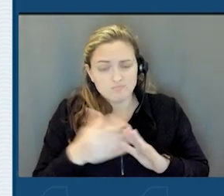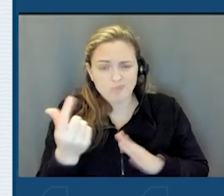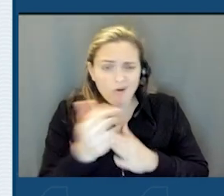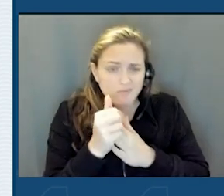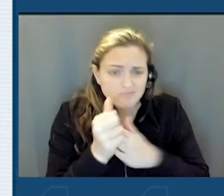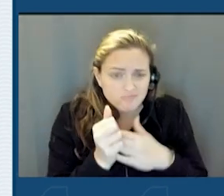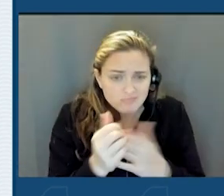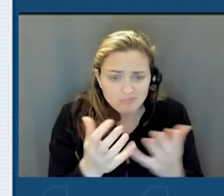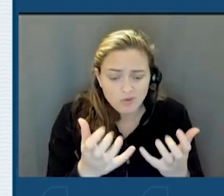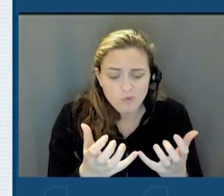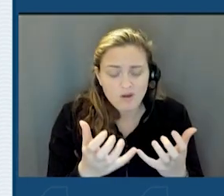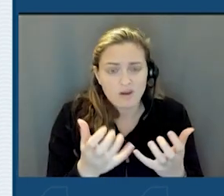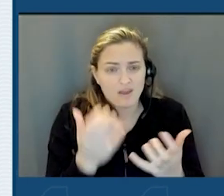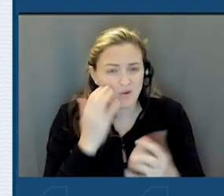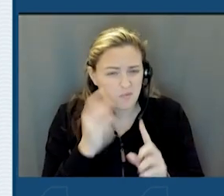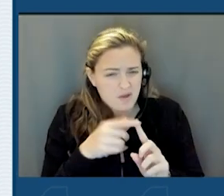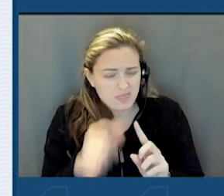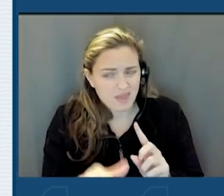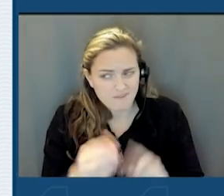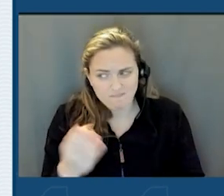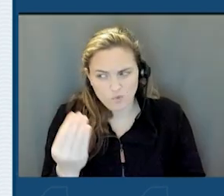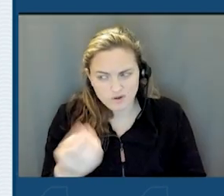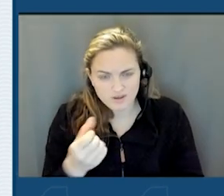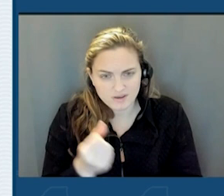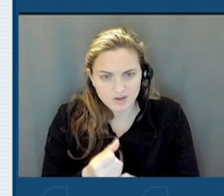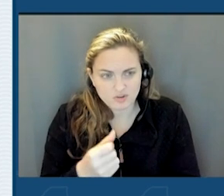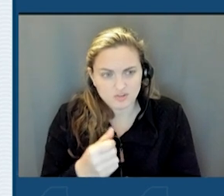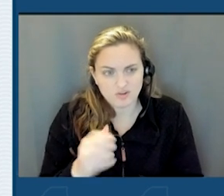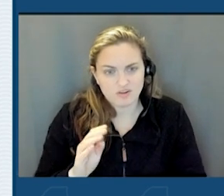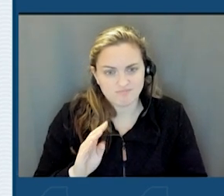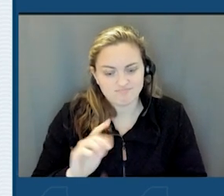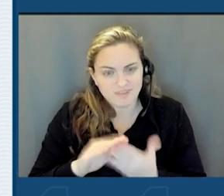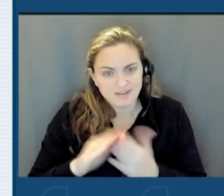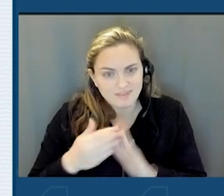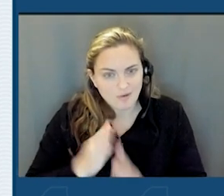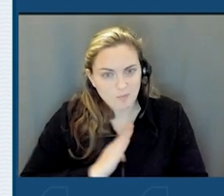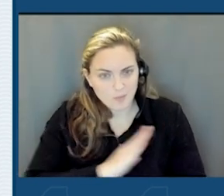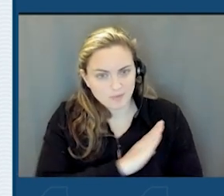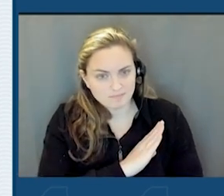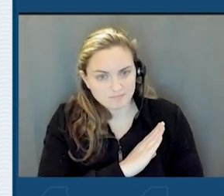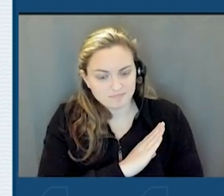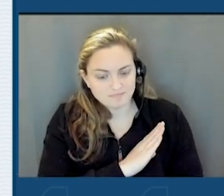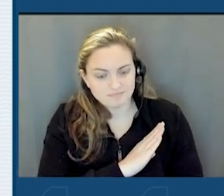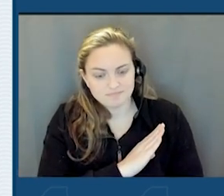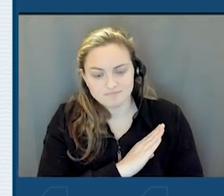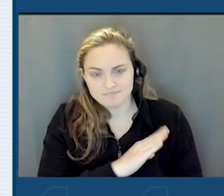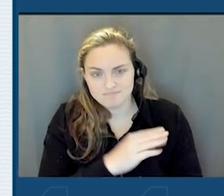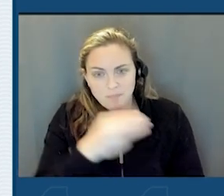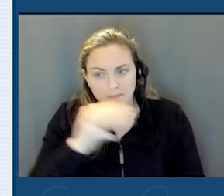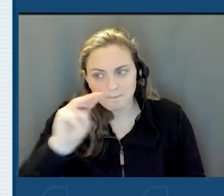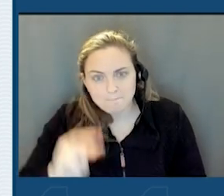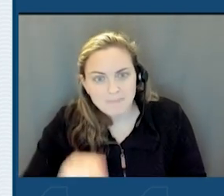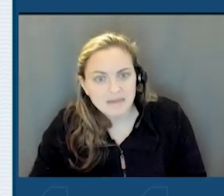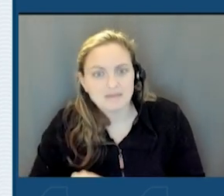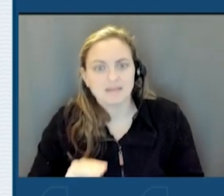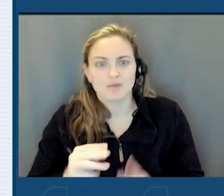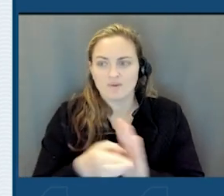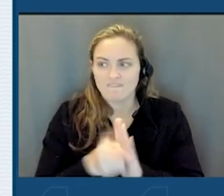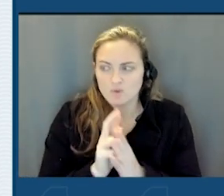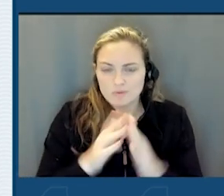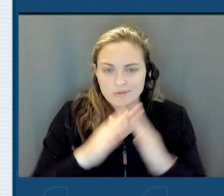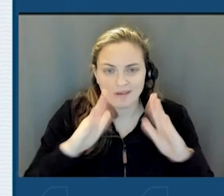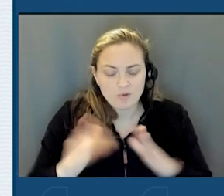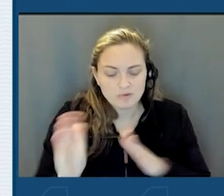want. And what do I know about this? I spent 14 years on a town board. Every single Monday night, we were reviewing housing plans